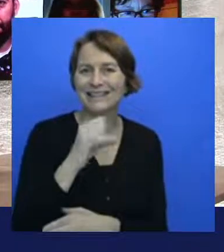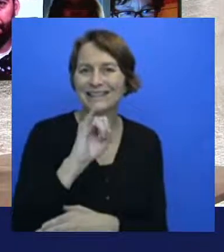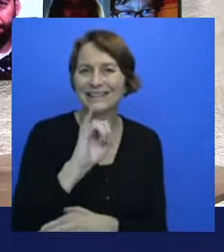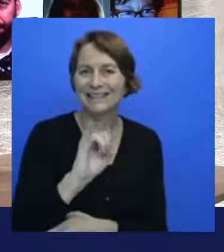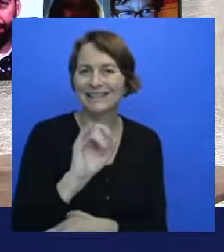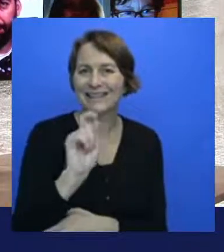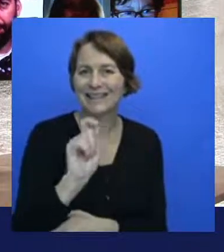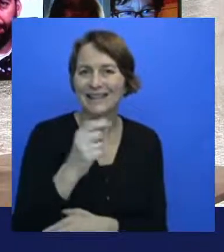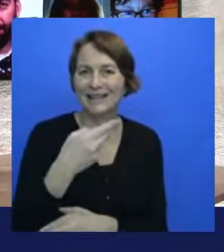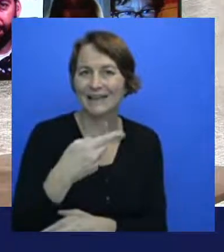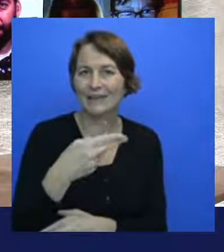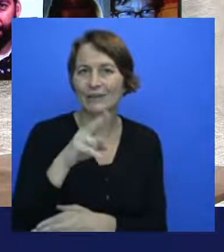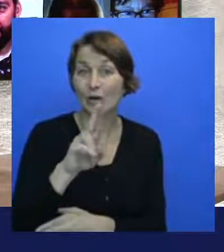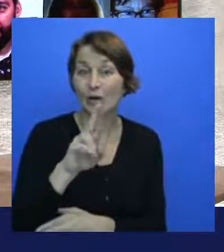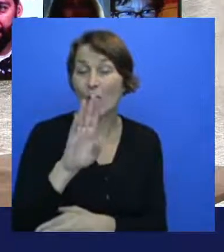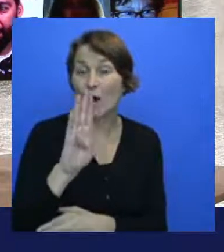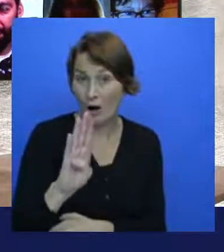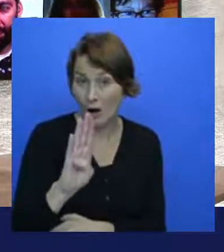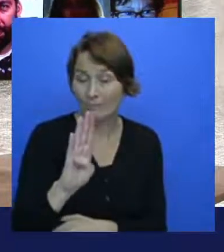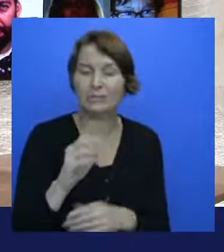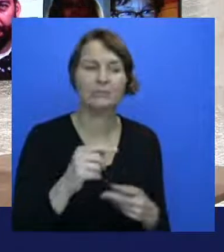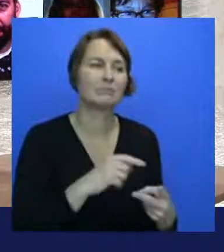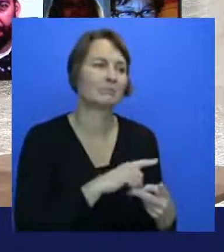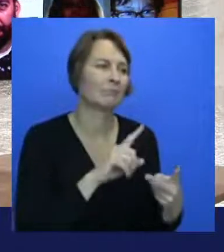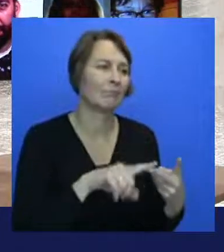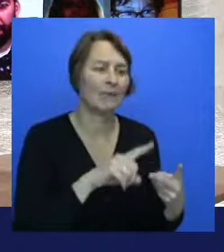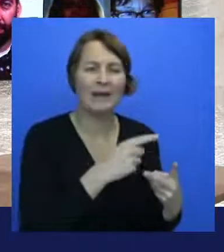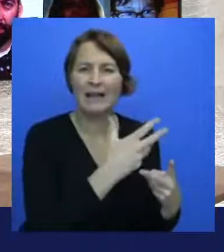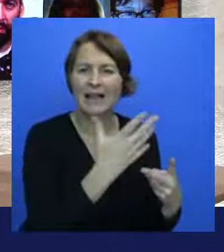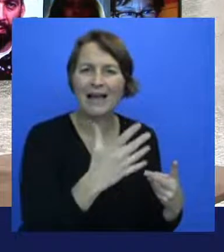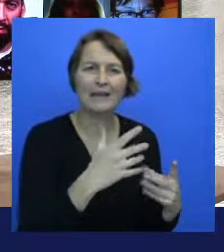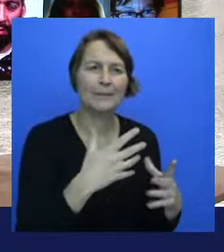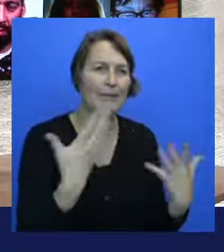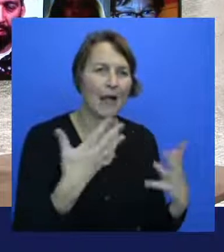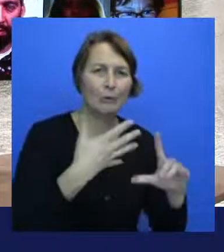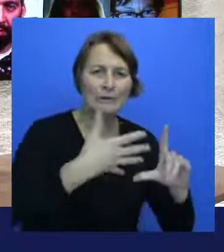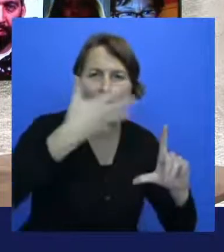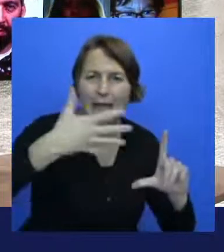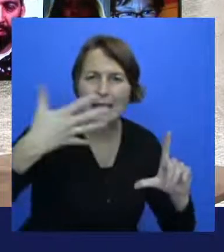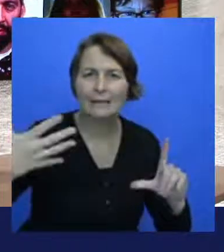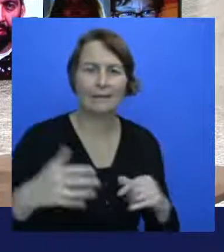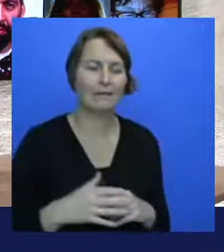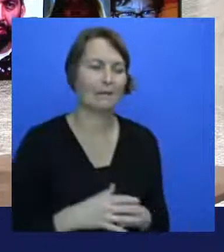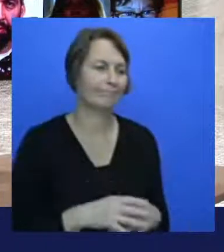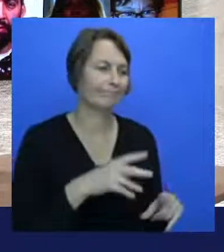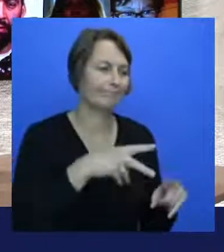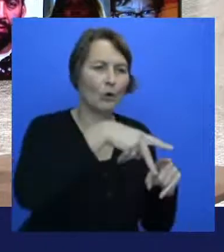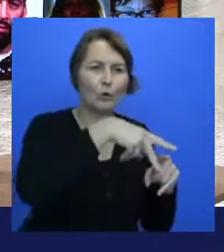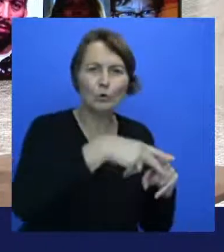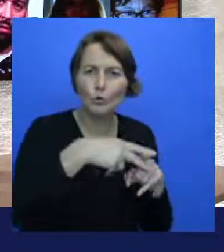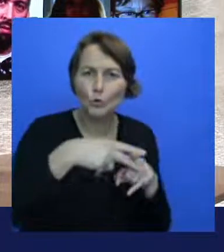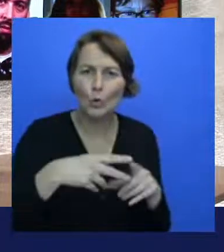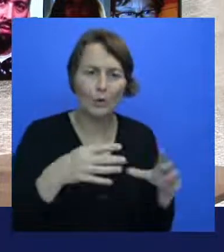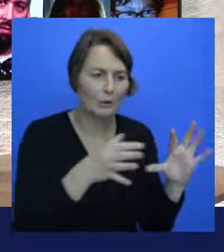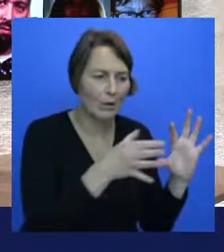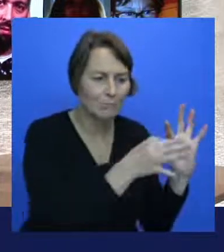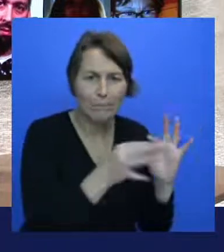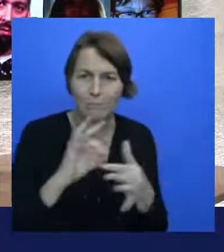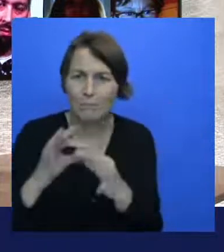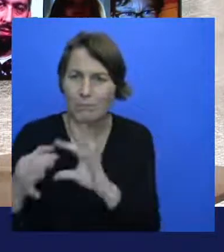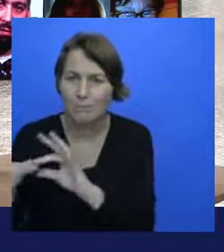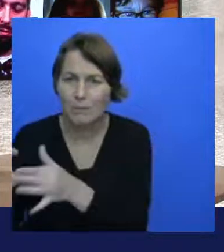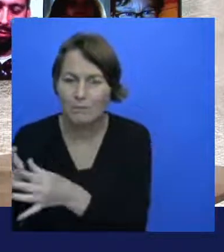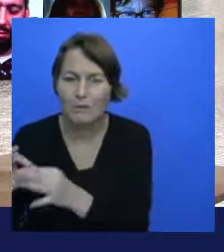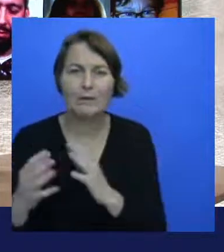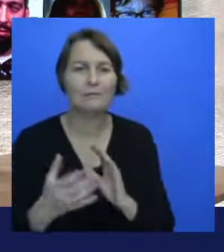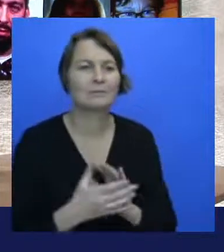everything that you need, with data, with all connected tools. If it's a cognitive service, then you just need to grab